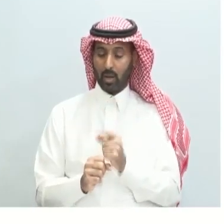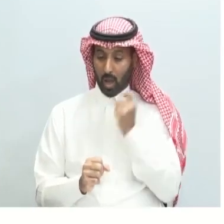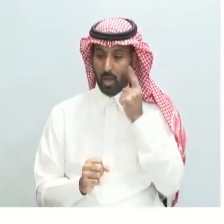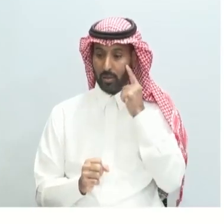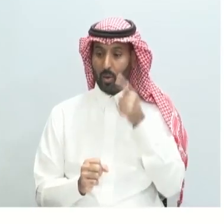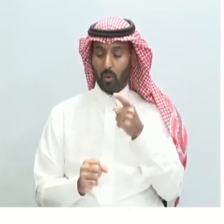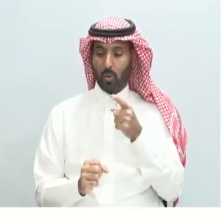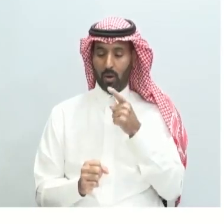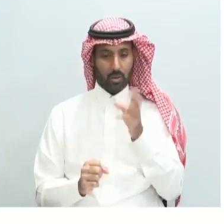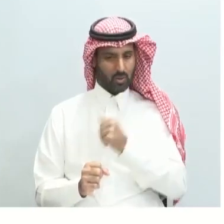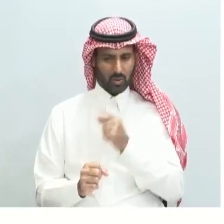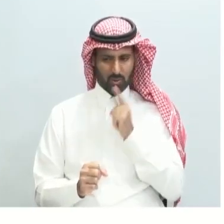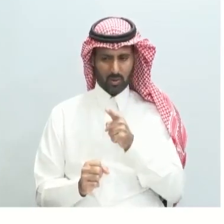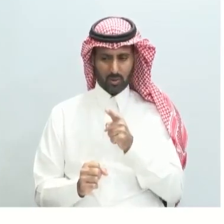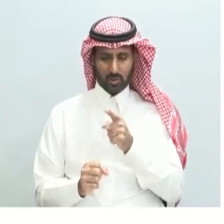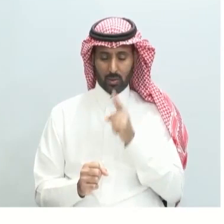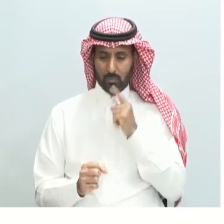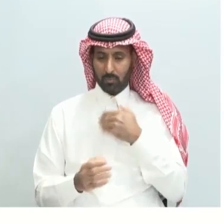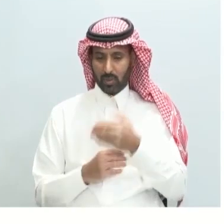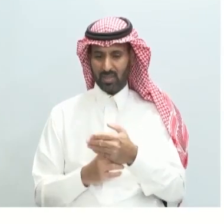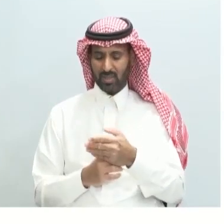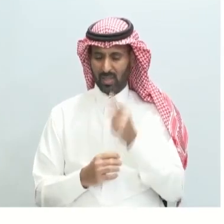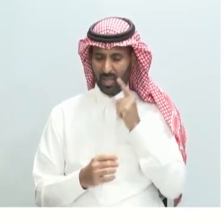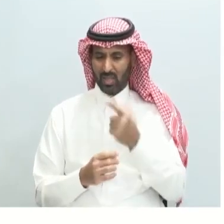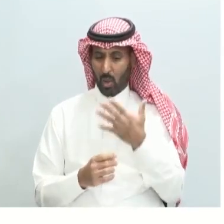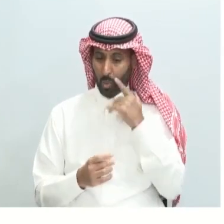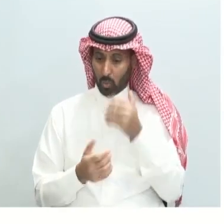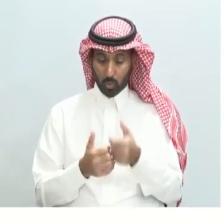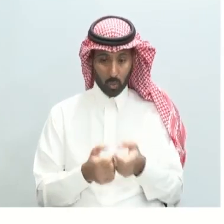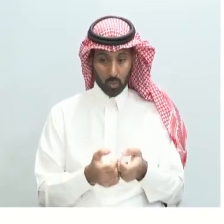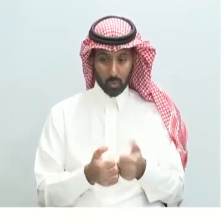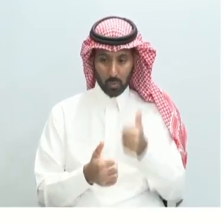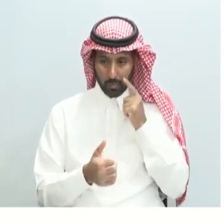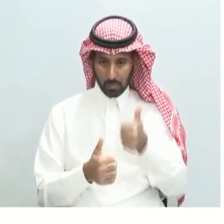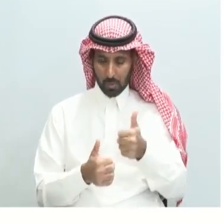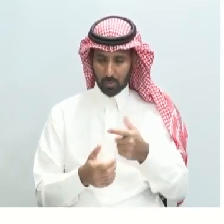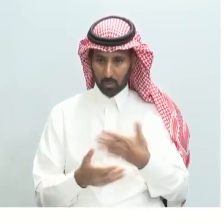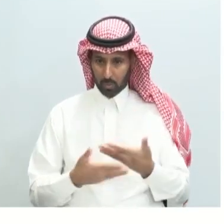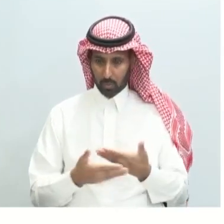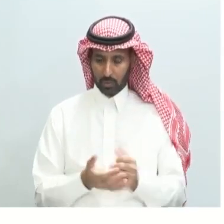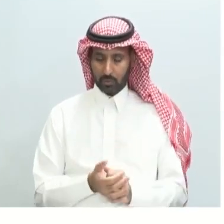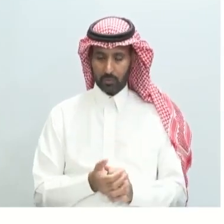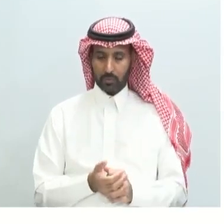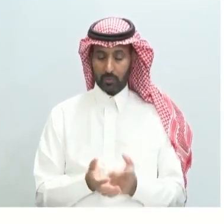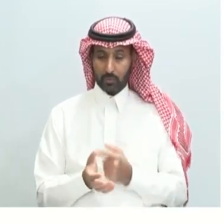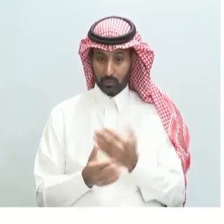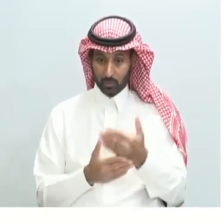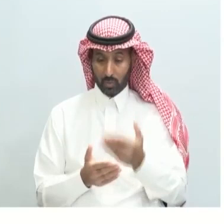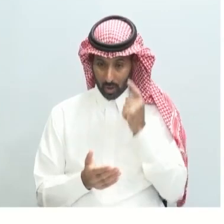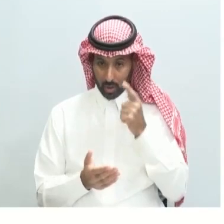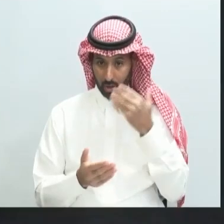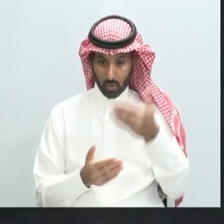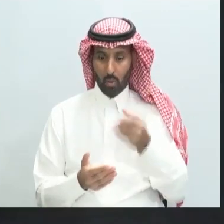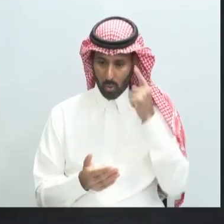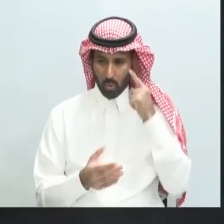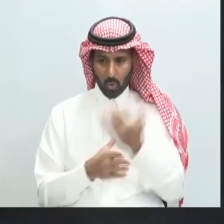know I shouldn't, but the new games were really exciting. So now we